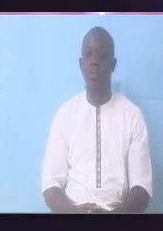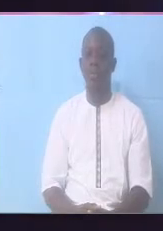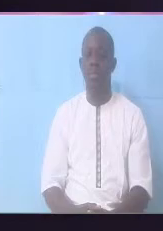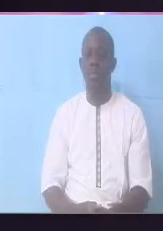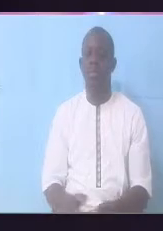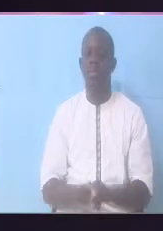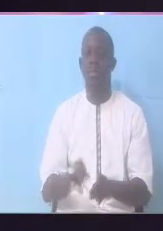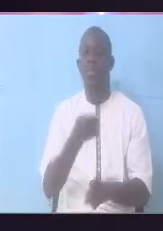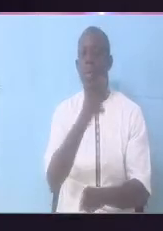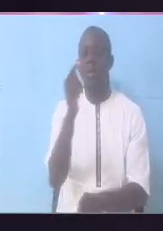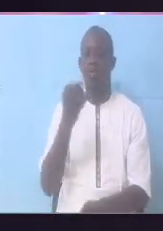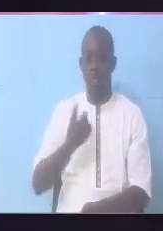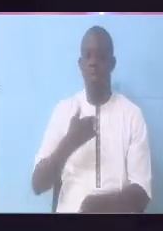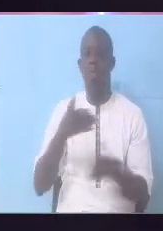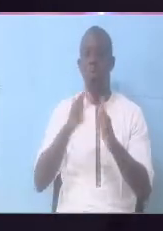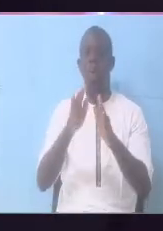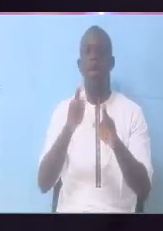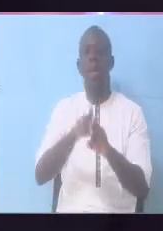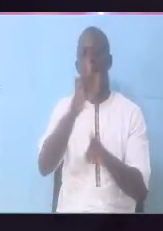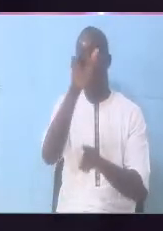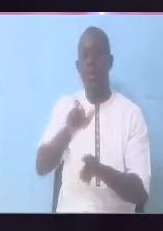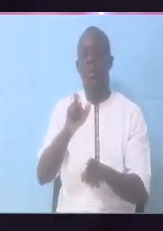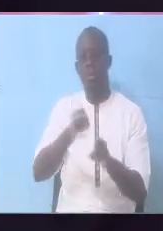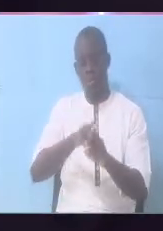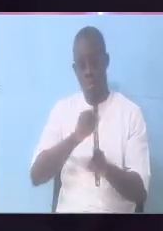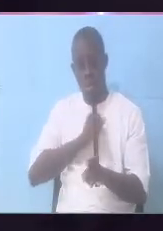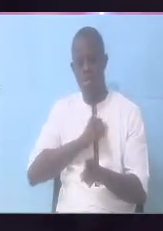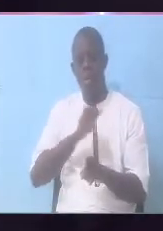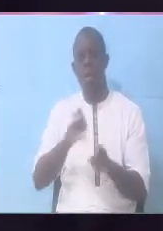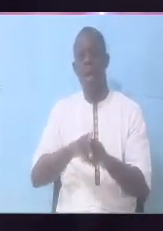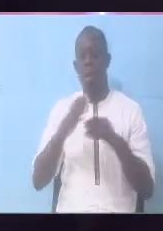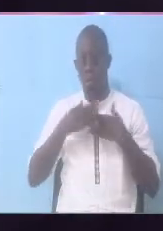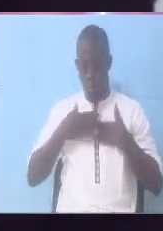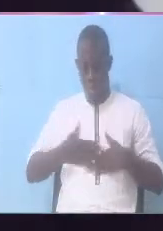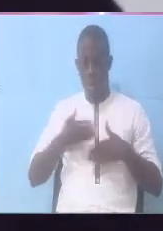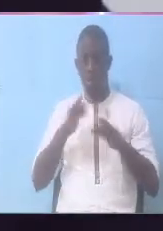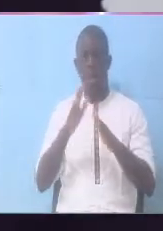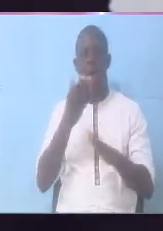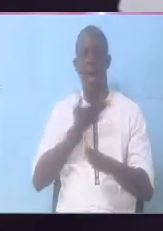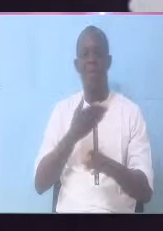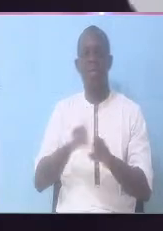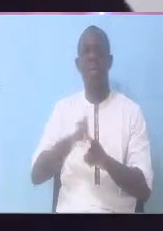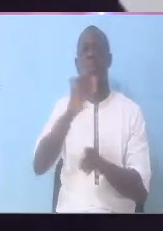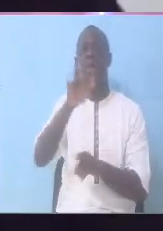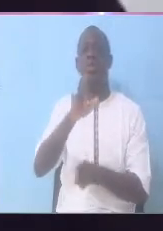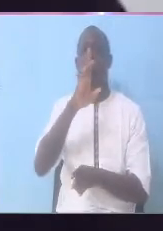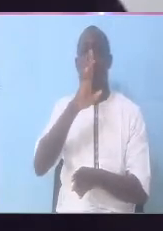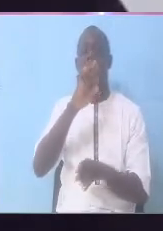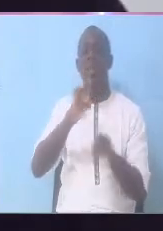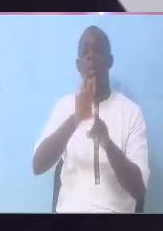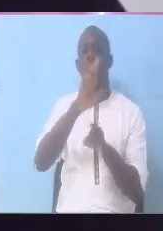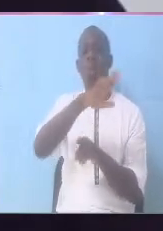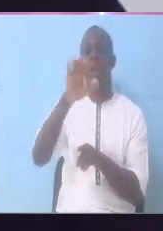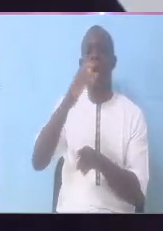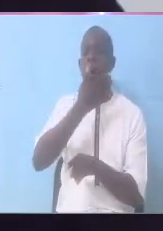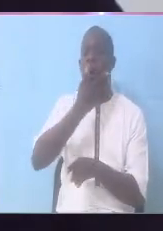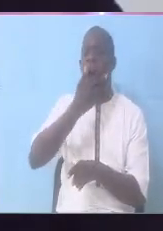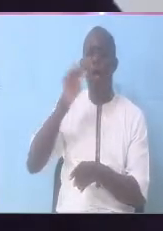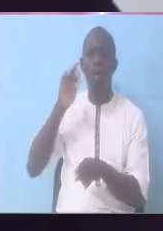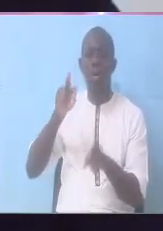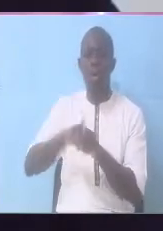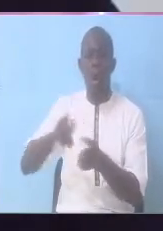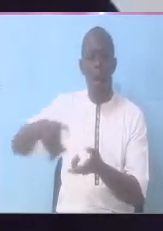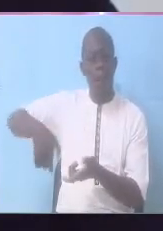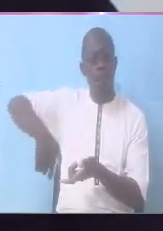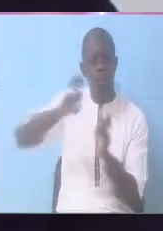know when in Africa they say when a spider, is it a spider, like someone they pour hot water on. Amunta Solomon